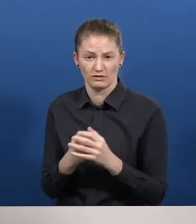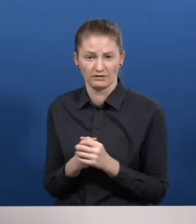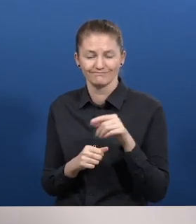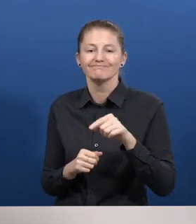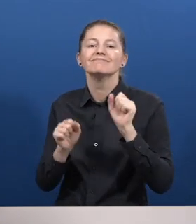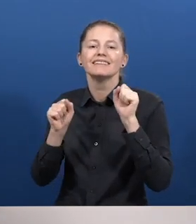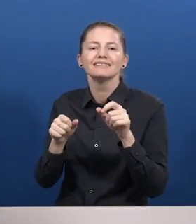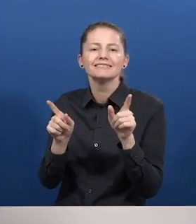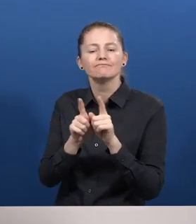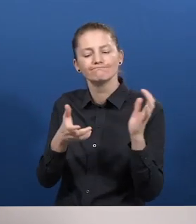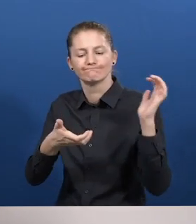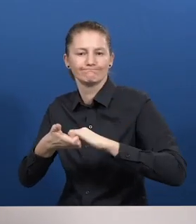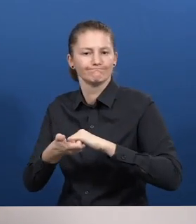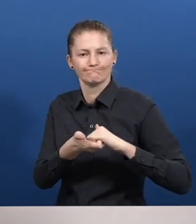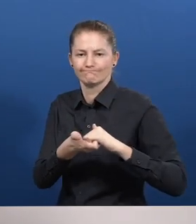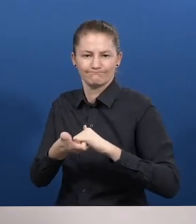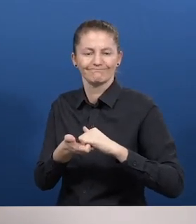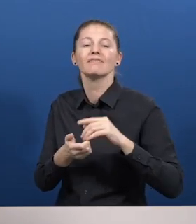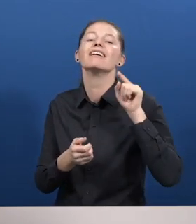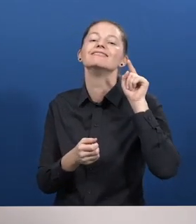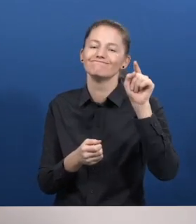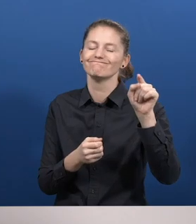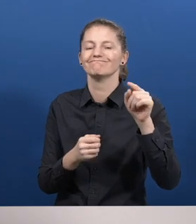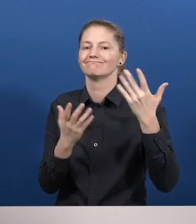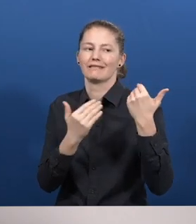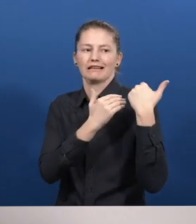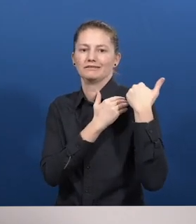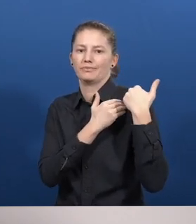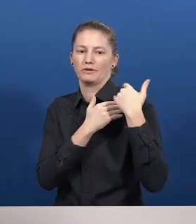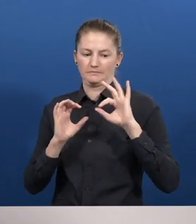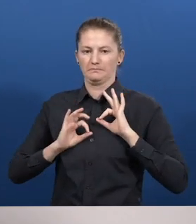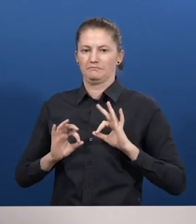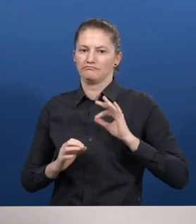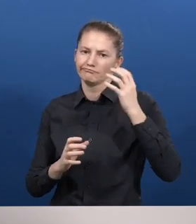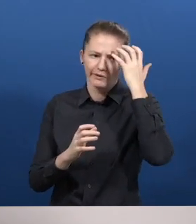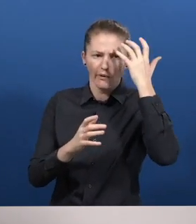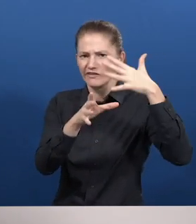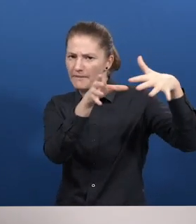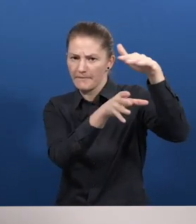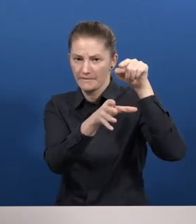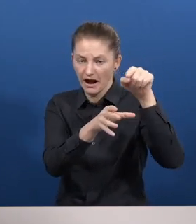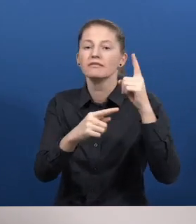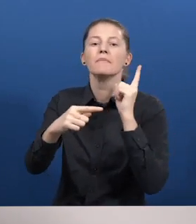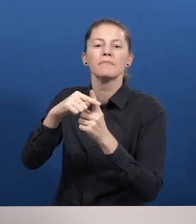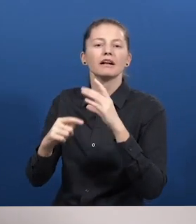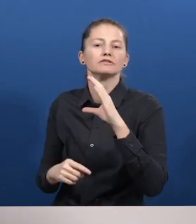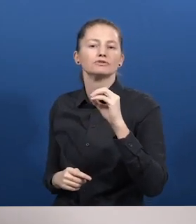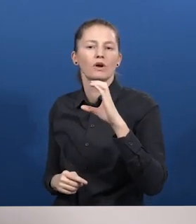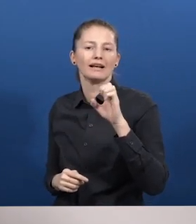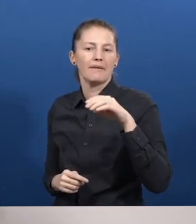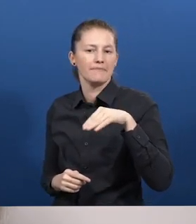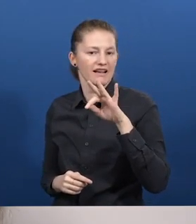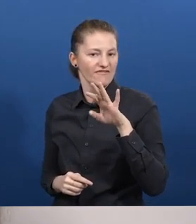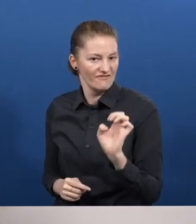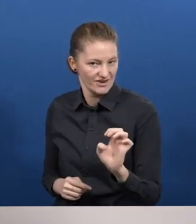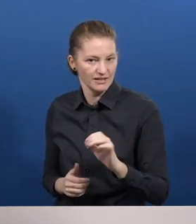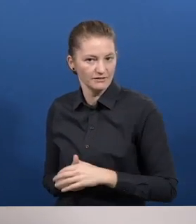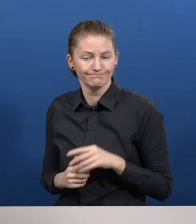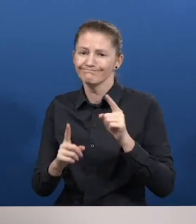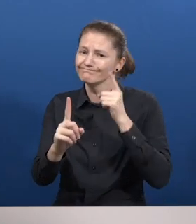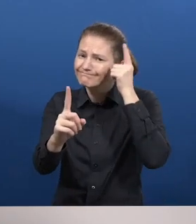between the responsible entities and Cochink. The objective is to ensure that incidents reported by citizens are resolved by the competent